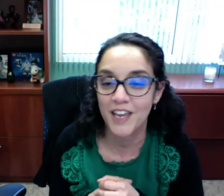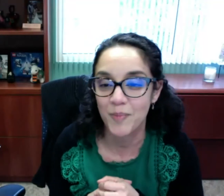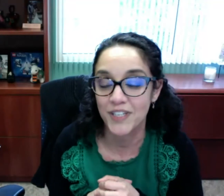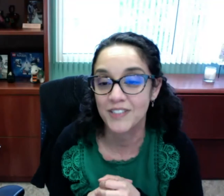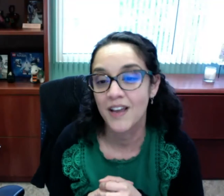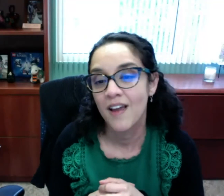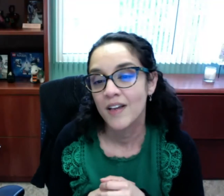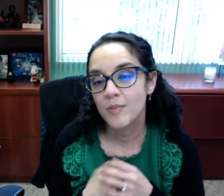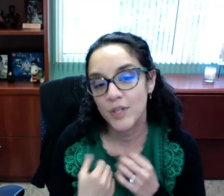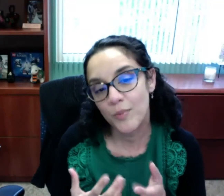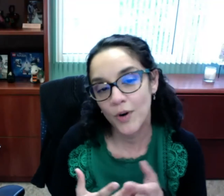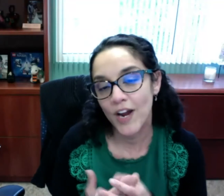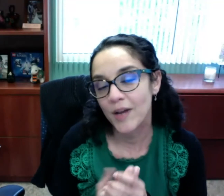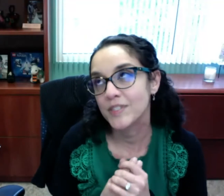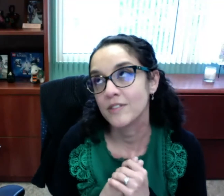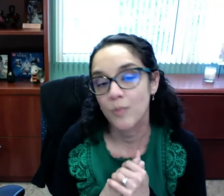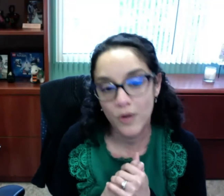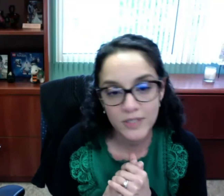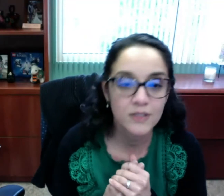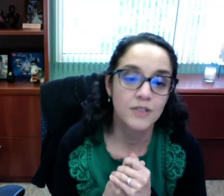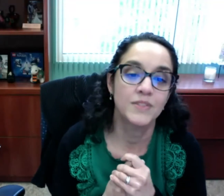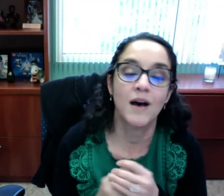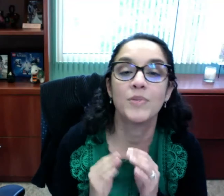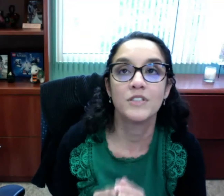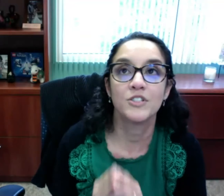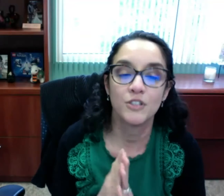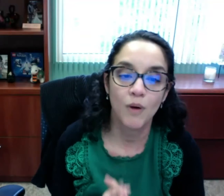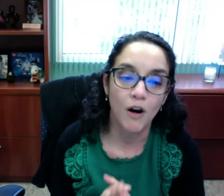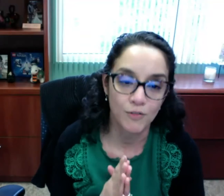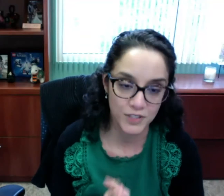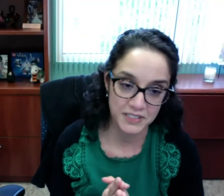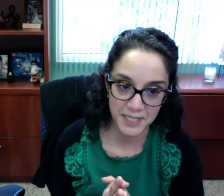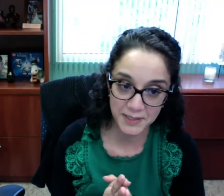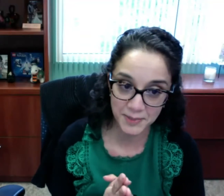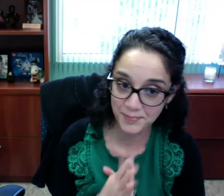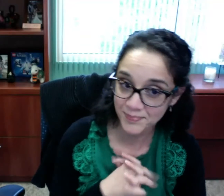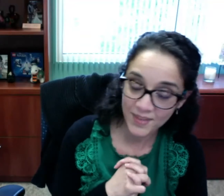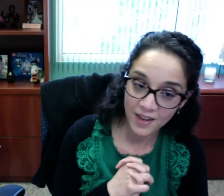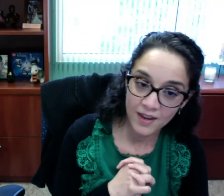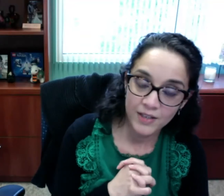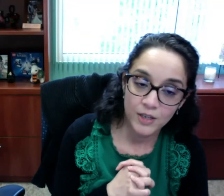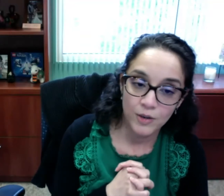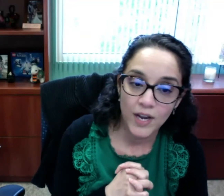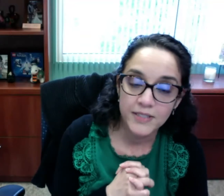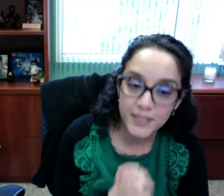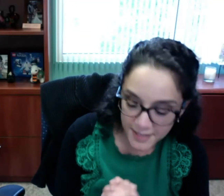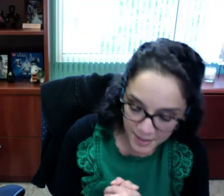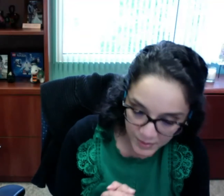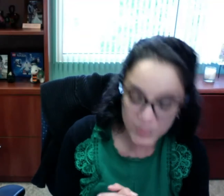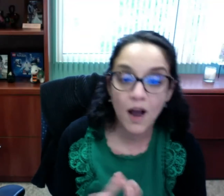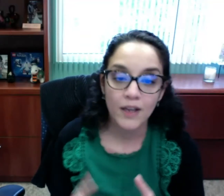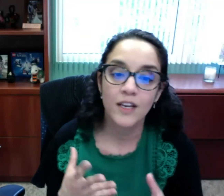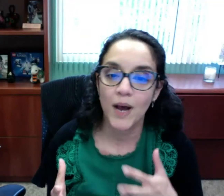across campus to build programs and support systems that position you all for success. At